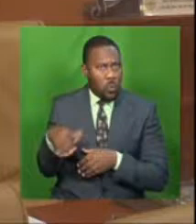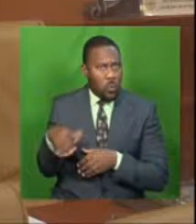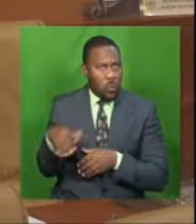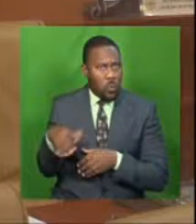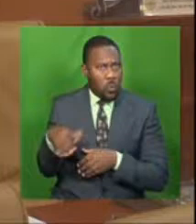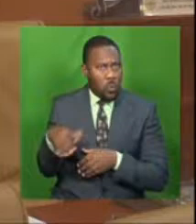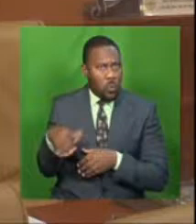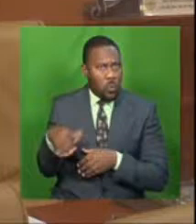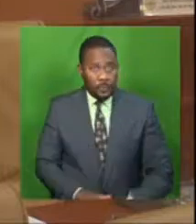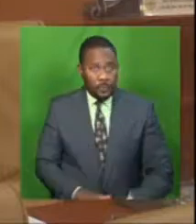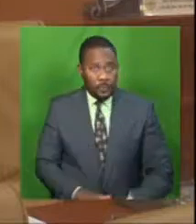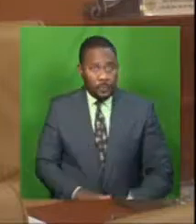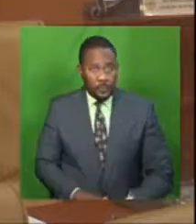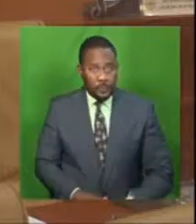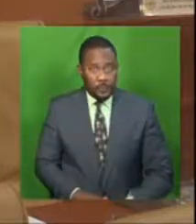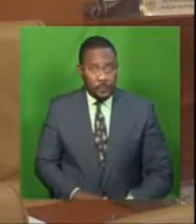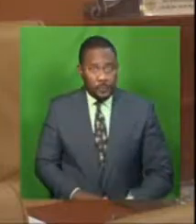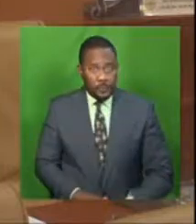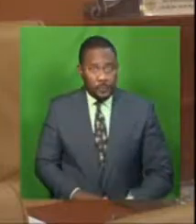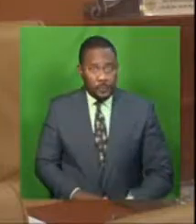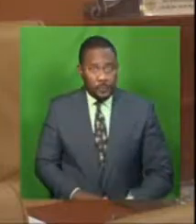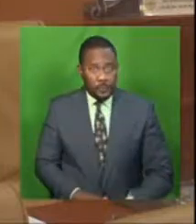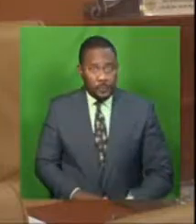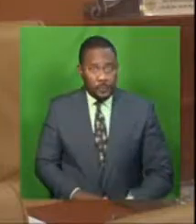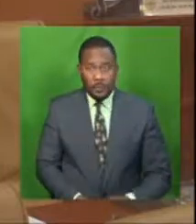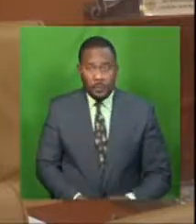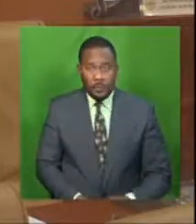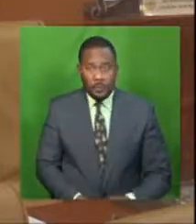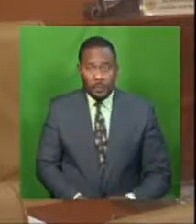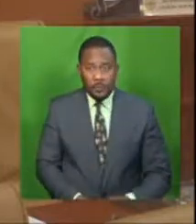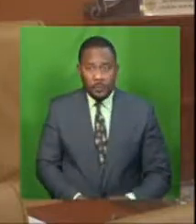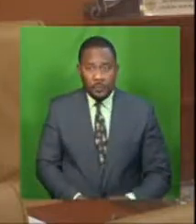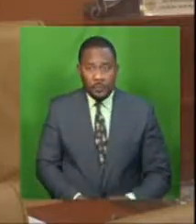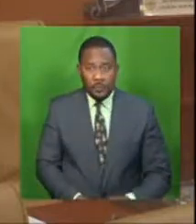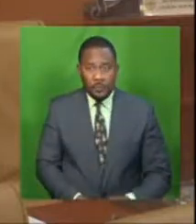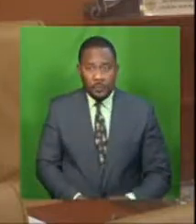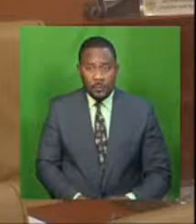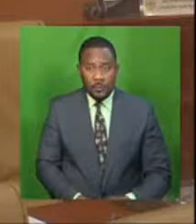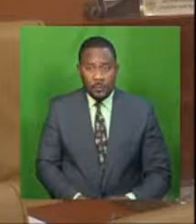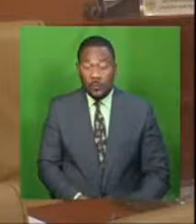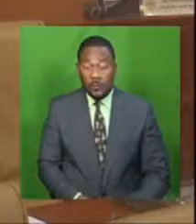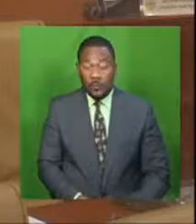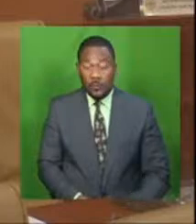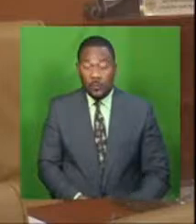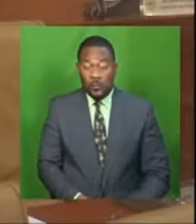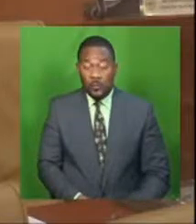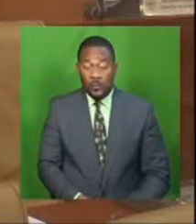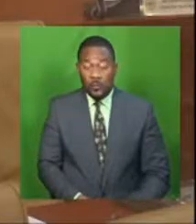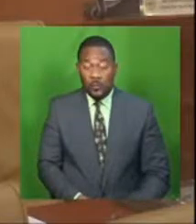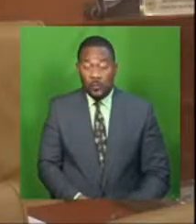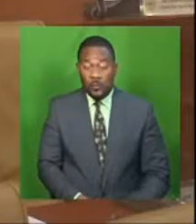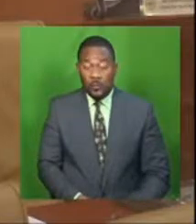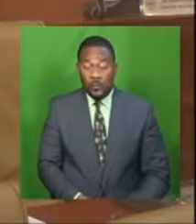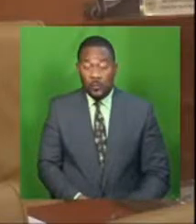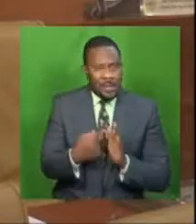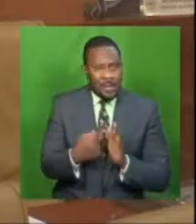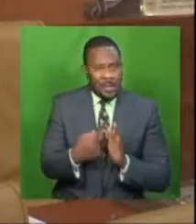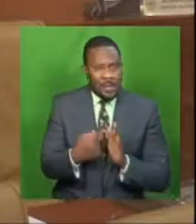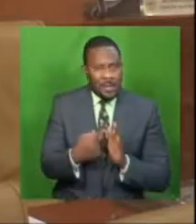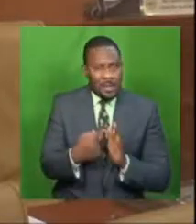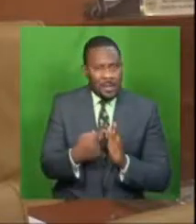that because it gives the feeling that we should all be concerned about